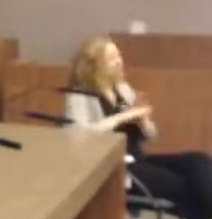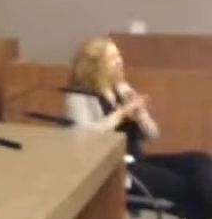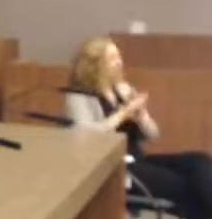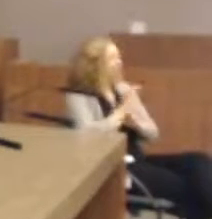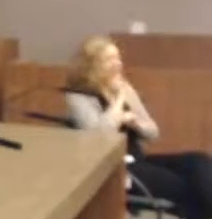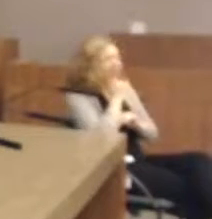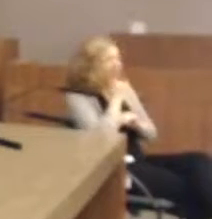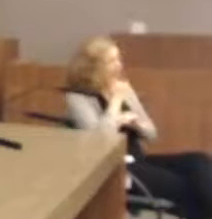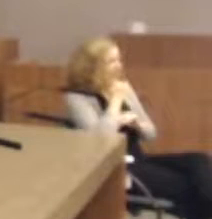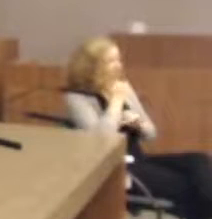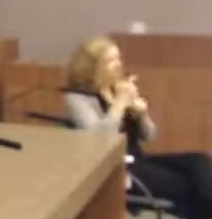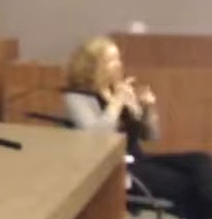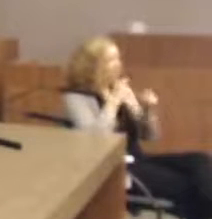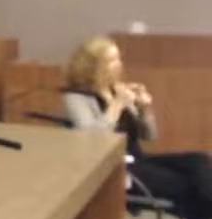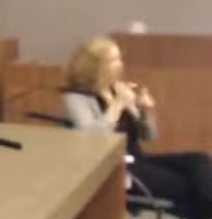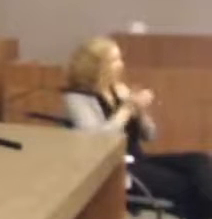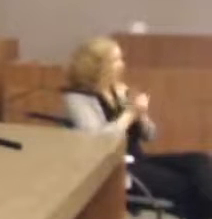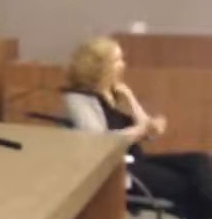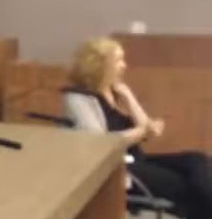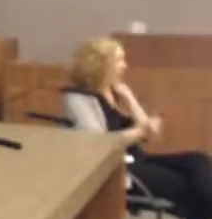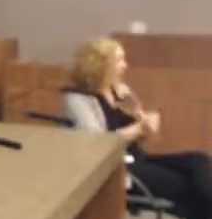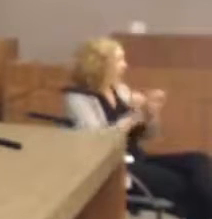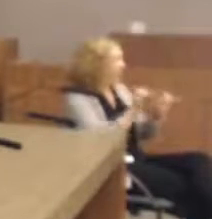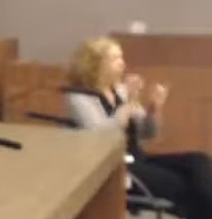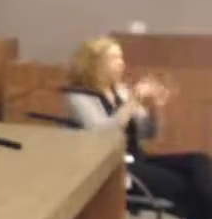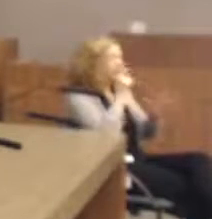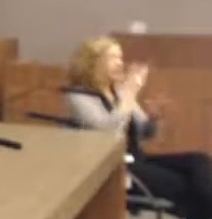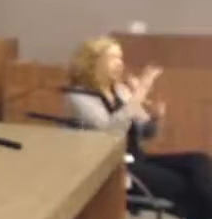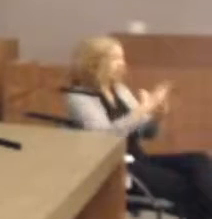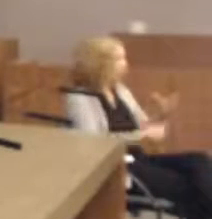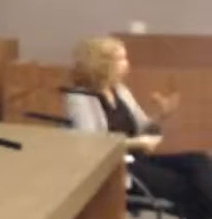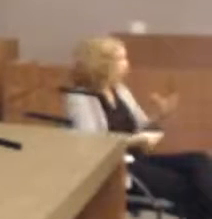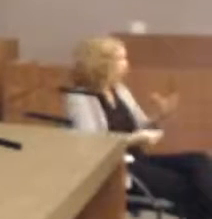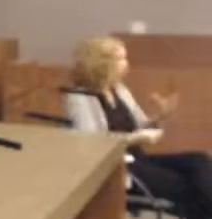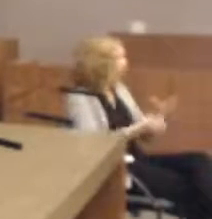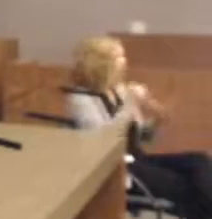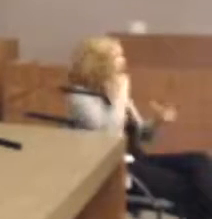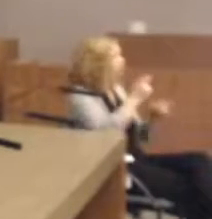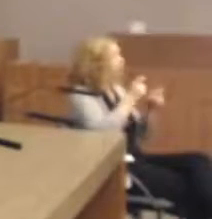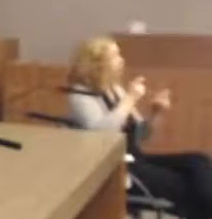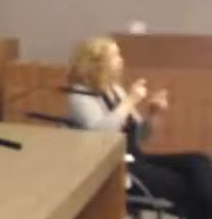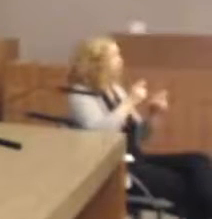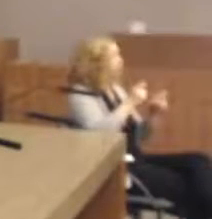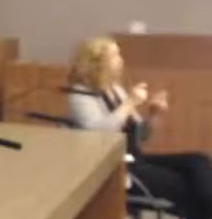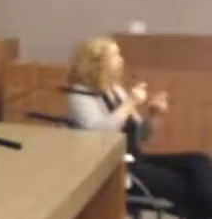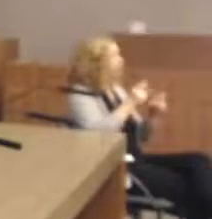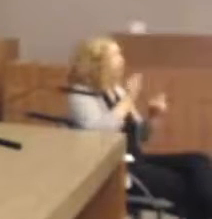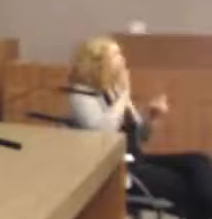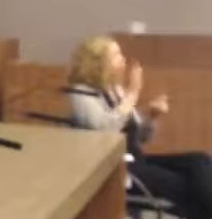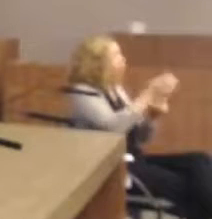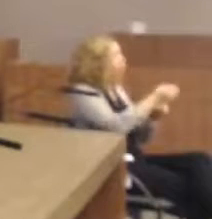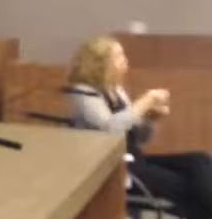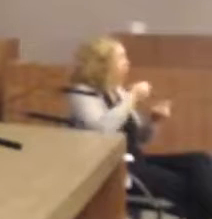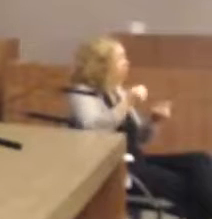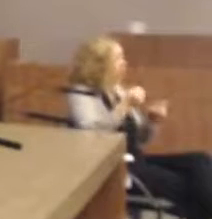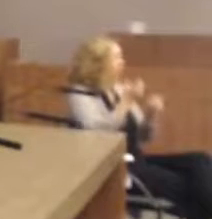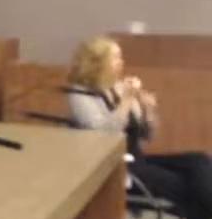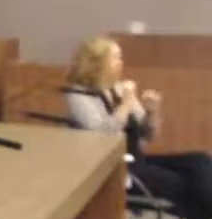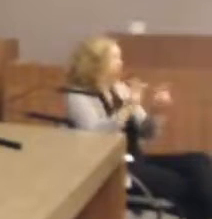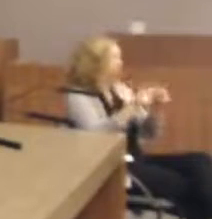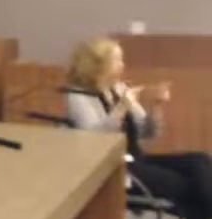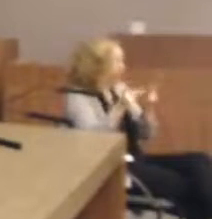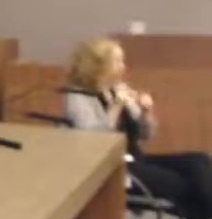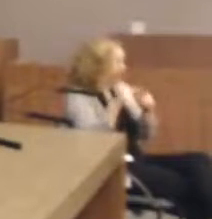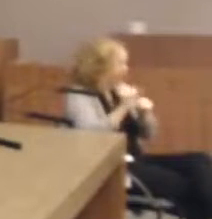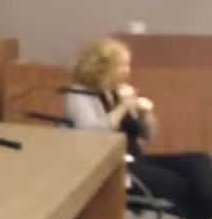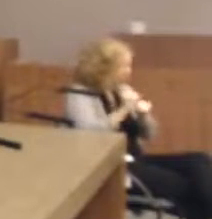with that. So the trauma doesn't go away. And what we would want to do if we treat it was we would take that child, we remove them into a safe place, and then we would